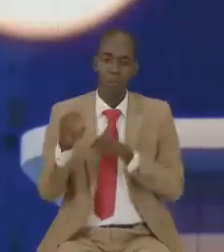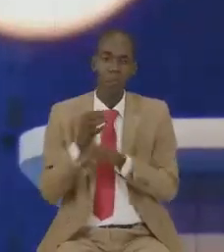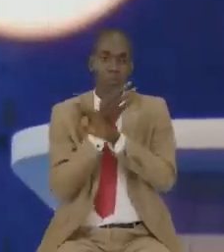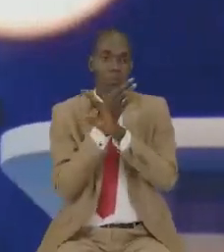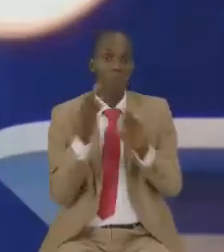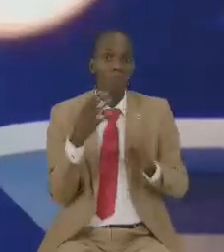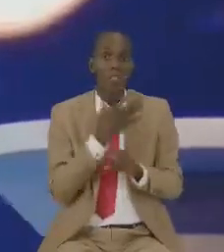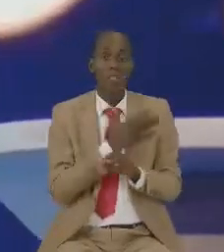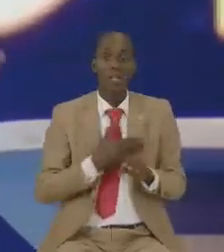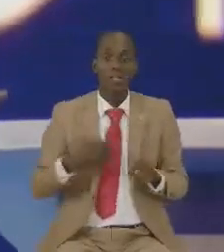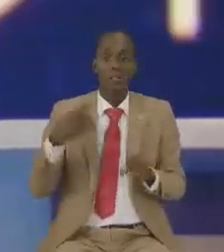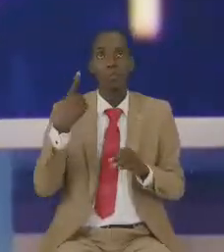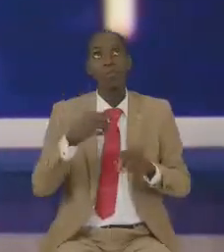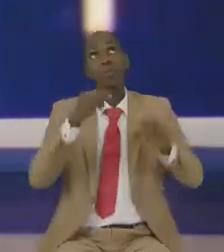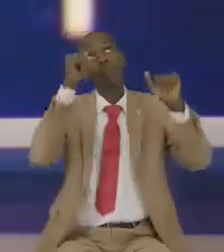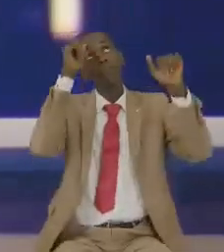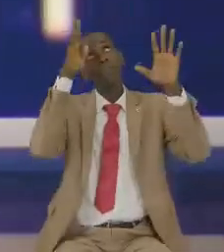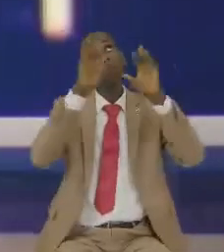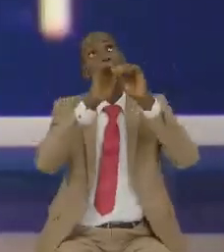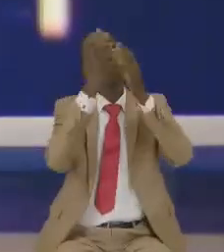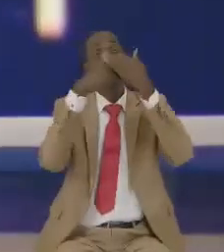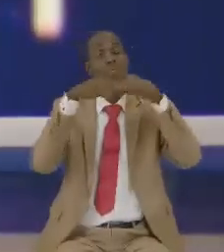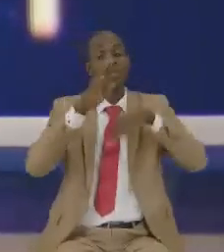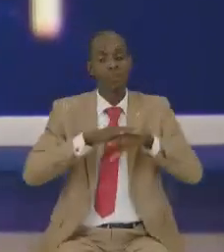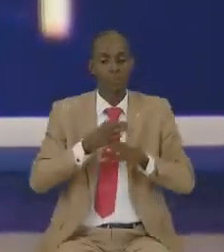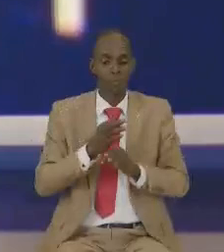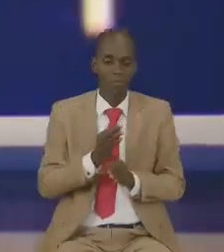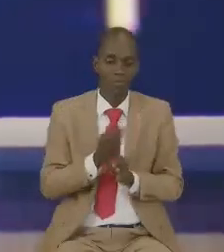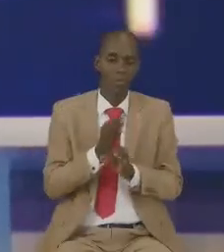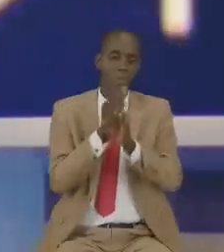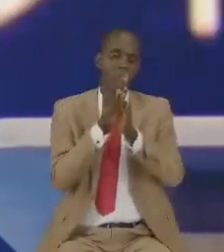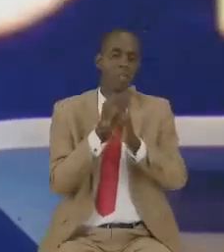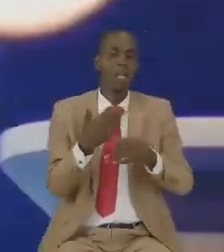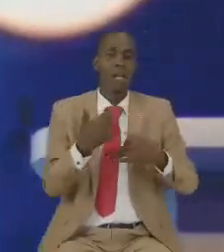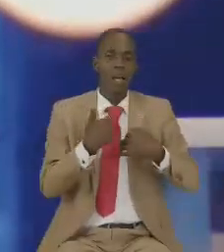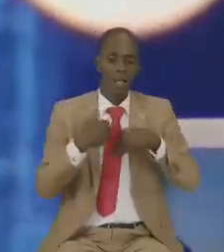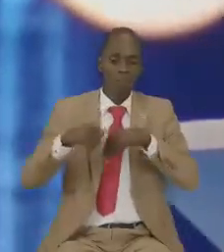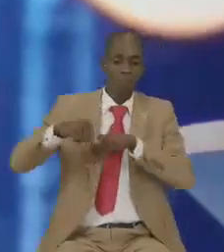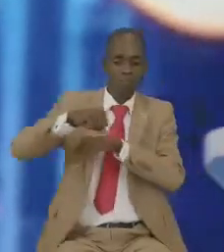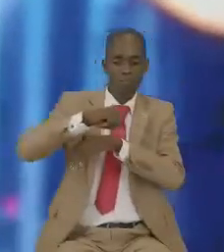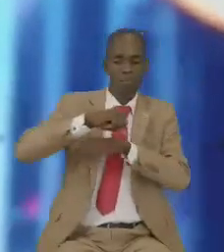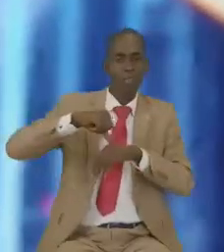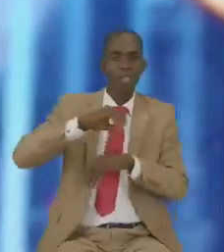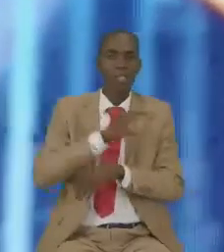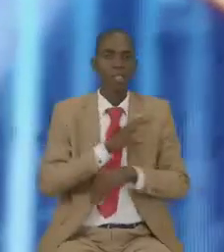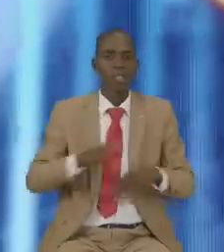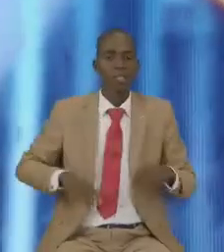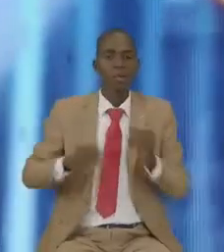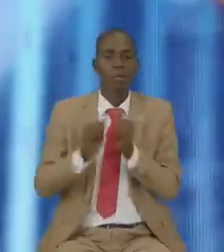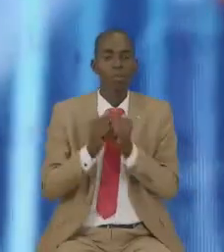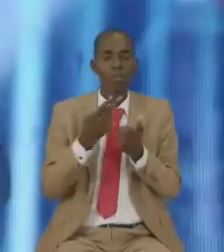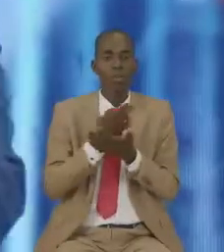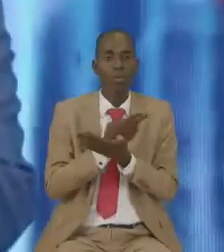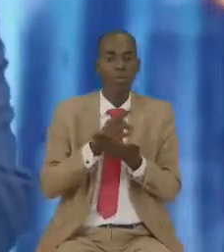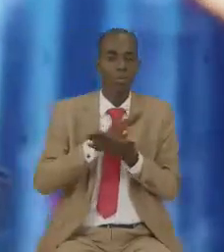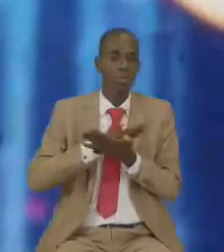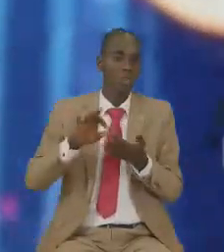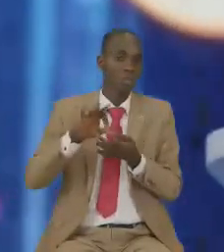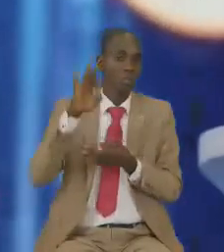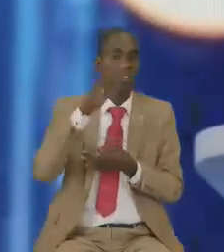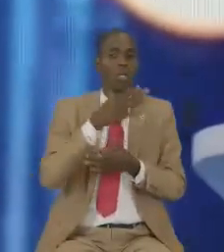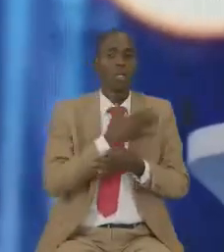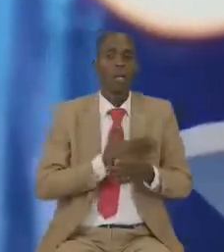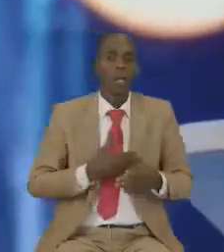the Father in heaven, faithful, he has anointed him with the Holy Ghost, and